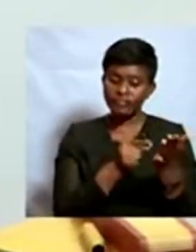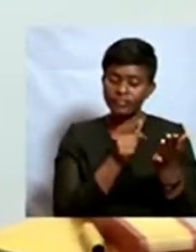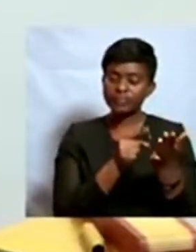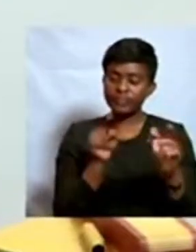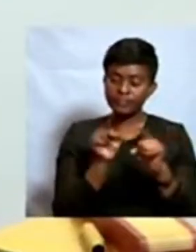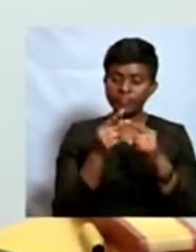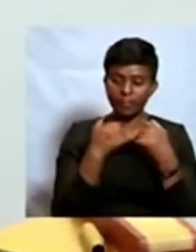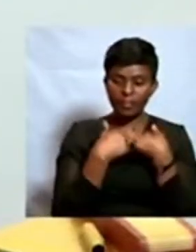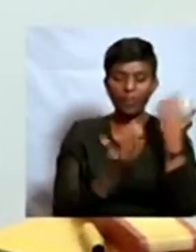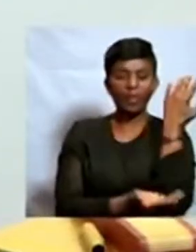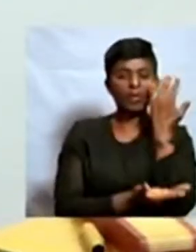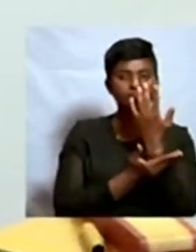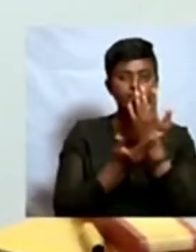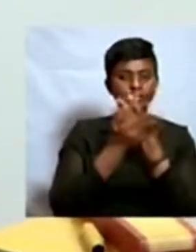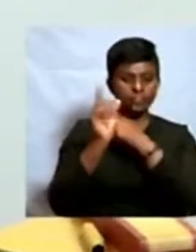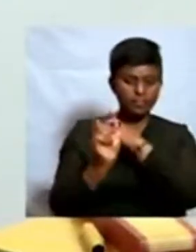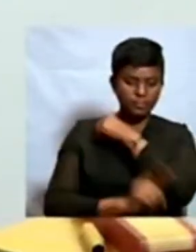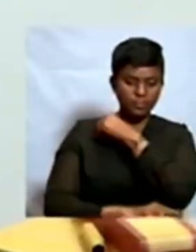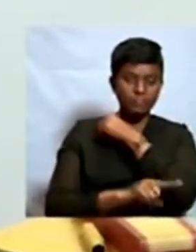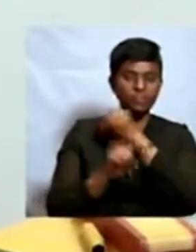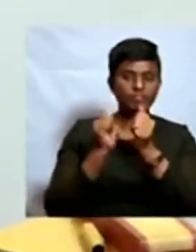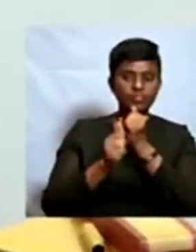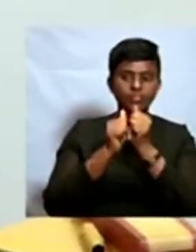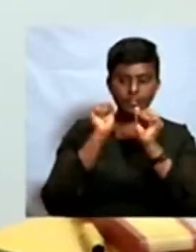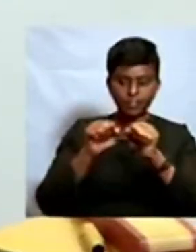These enhanced penalty provisions can